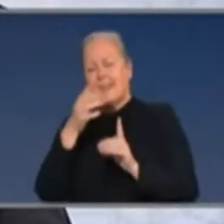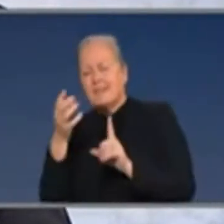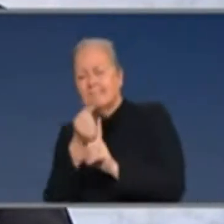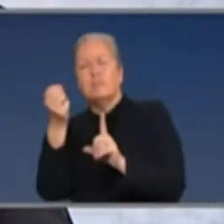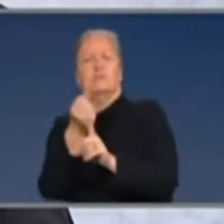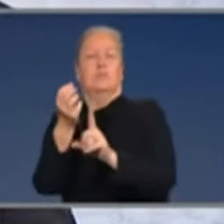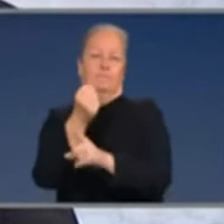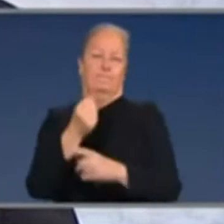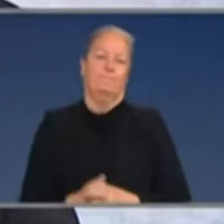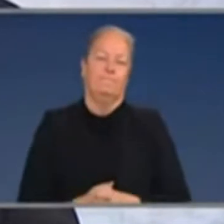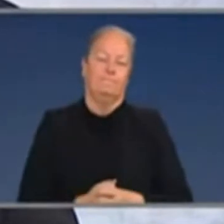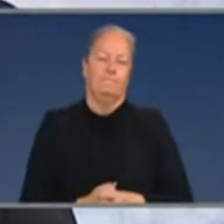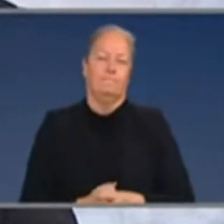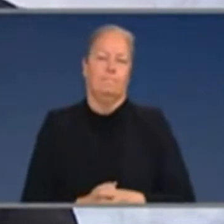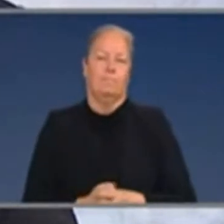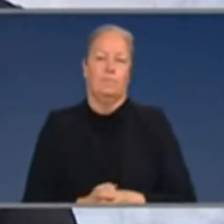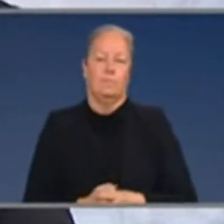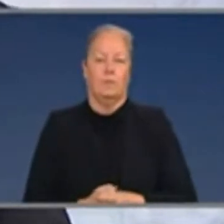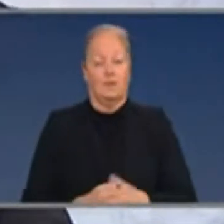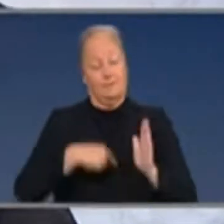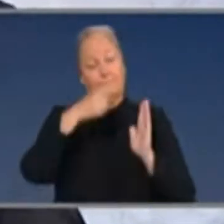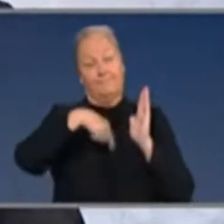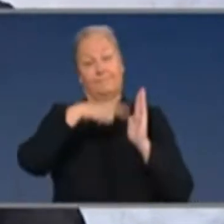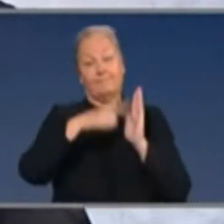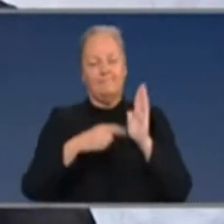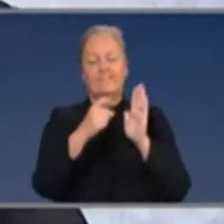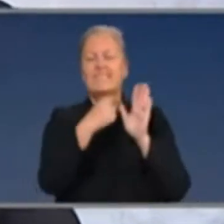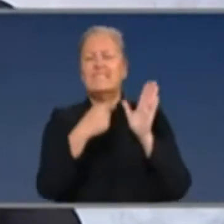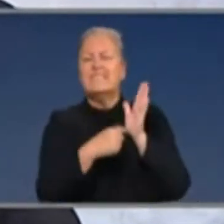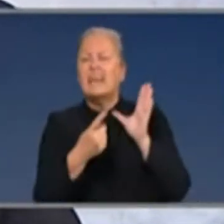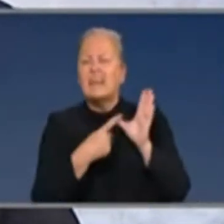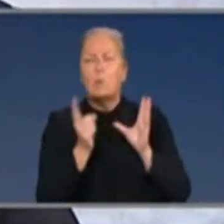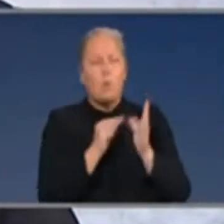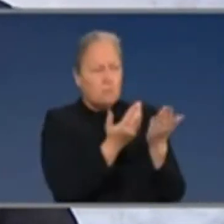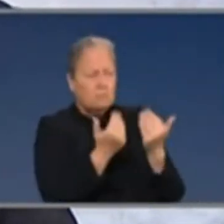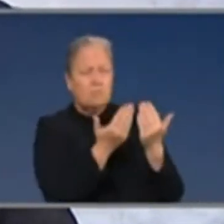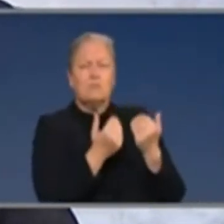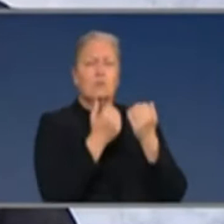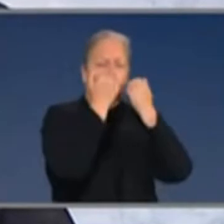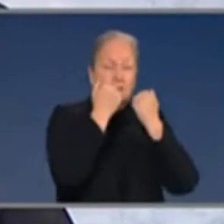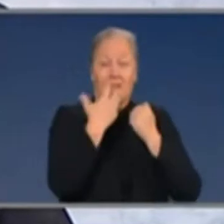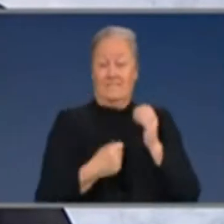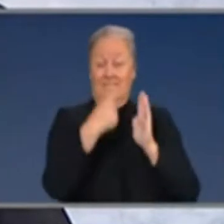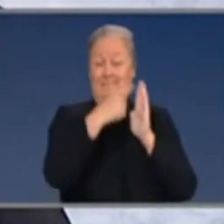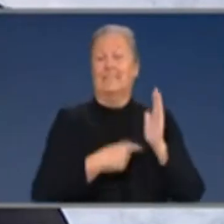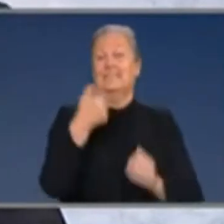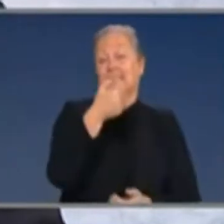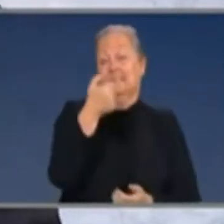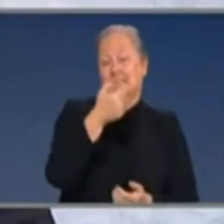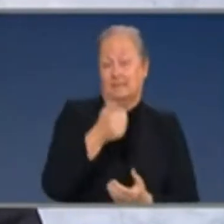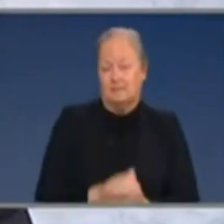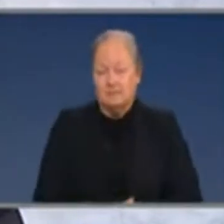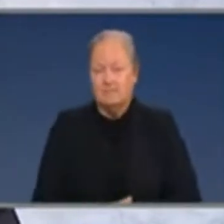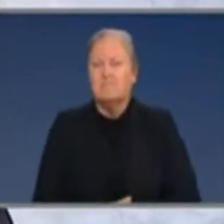progress from. The data then, as it's set out in each of these 16 areas, is incredibly